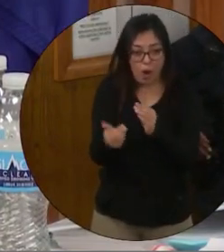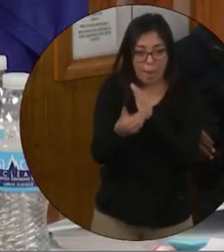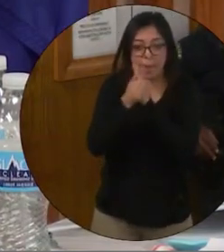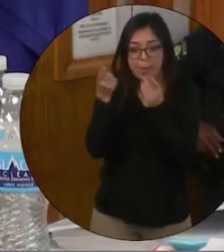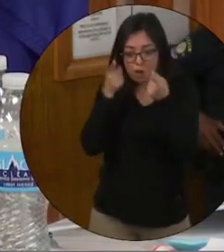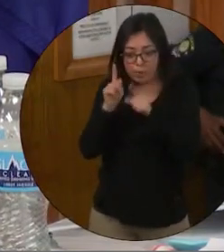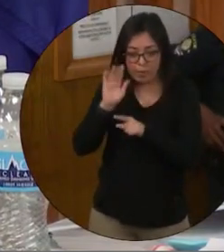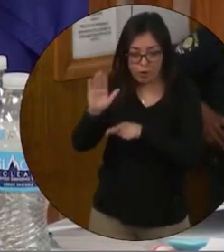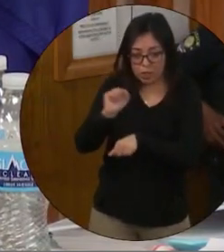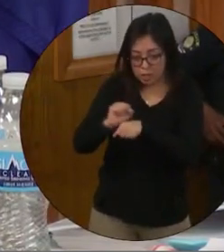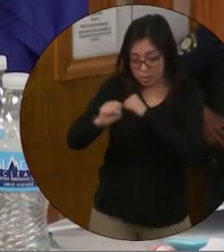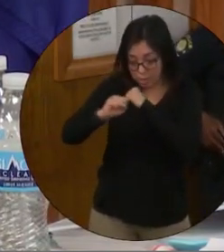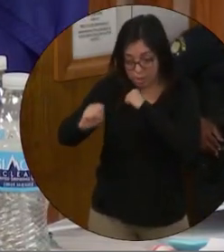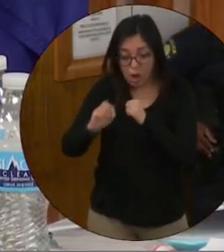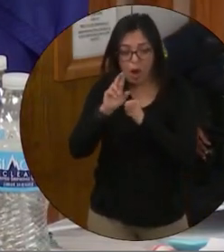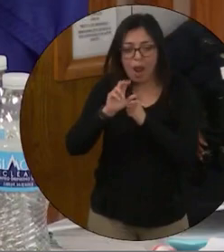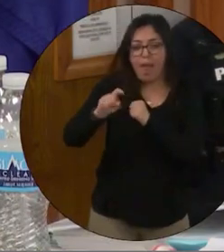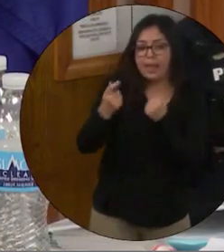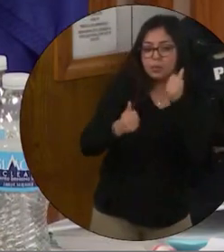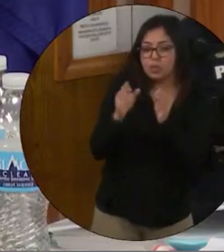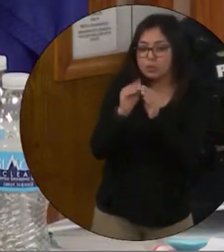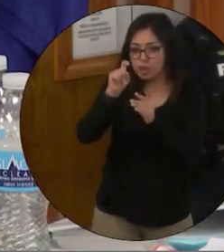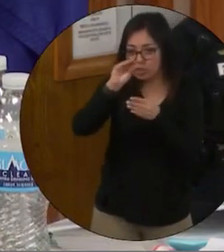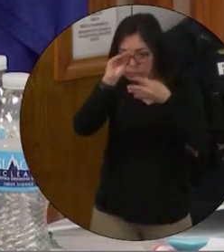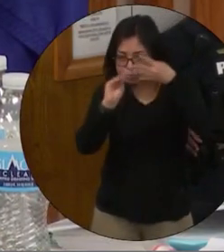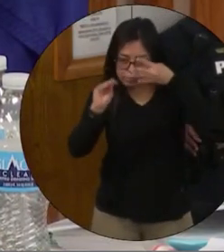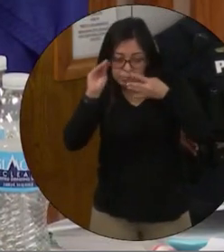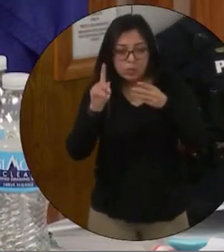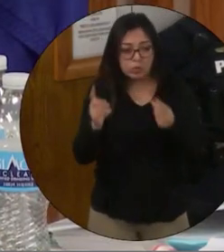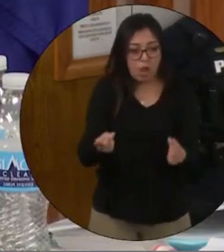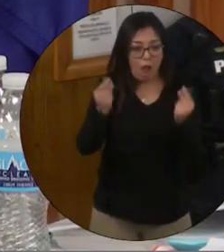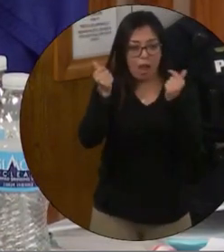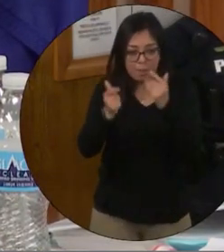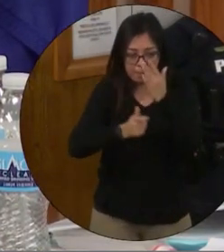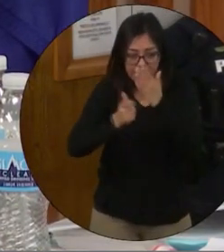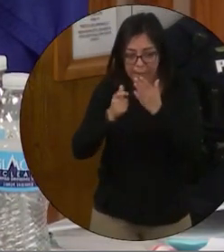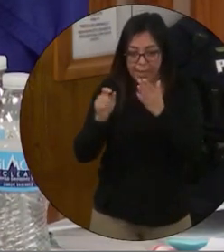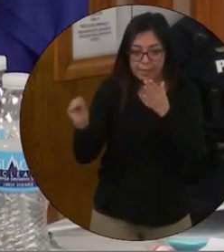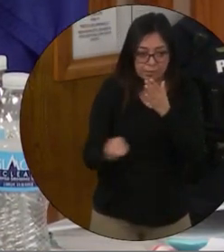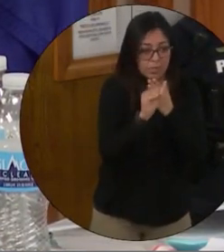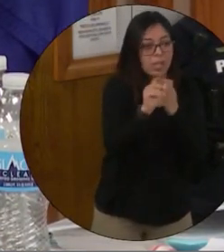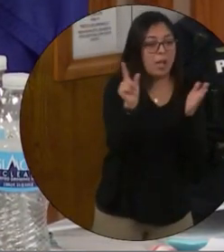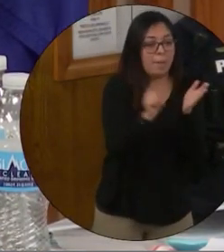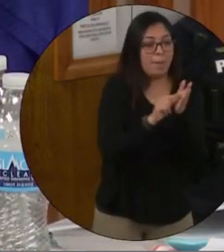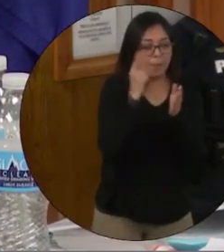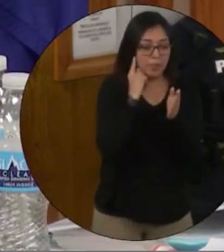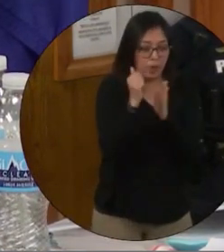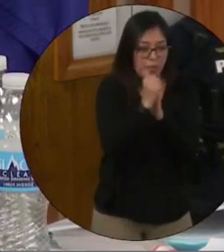agreement or asked what meeting it should be placed on. It was automatically added and published publicly with the agenda for